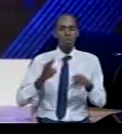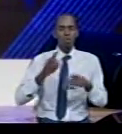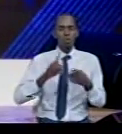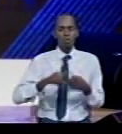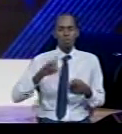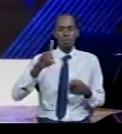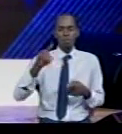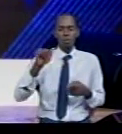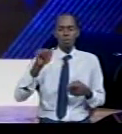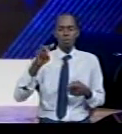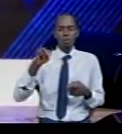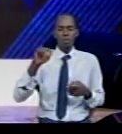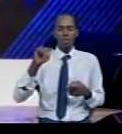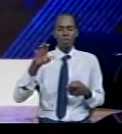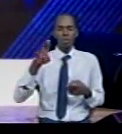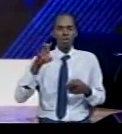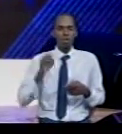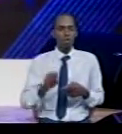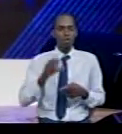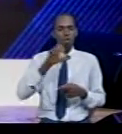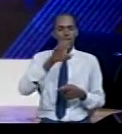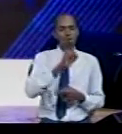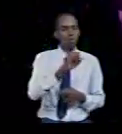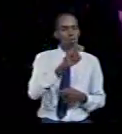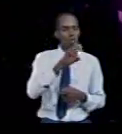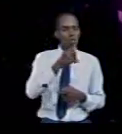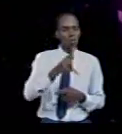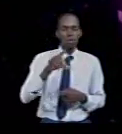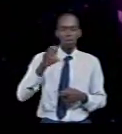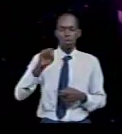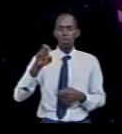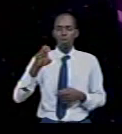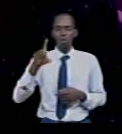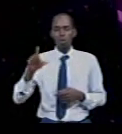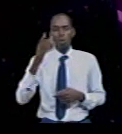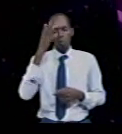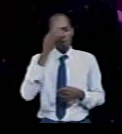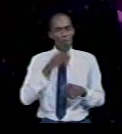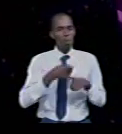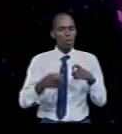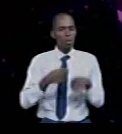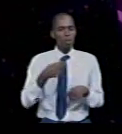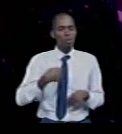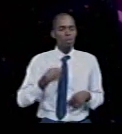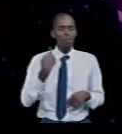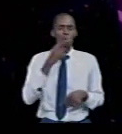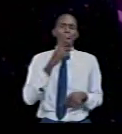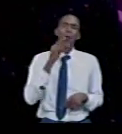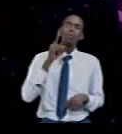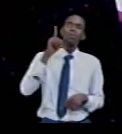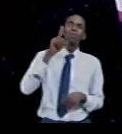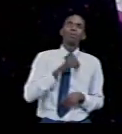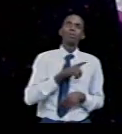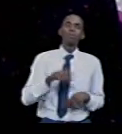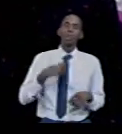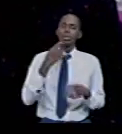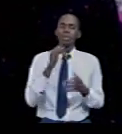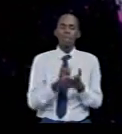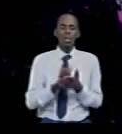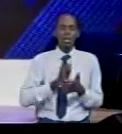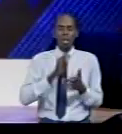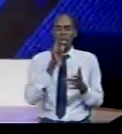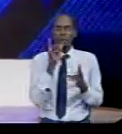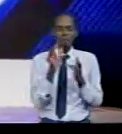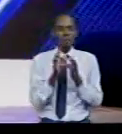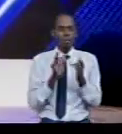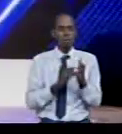why persecutest thou me? What thou, Lord? And he said, I'm Jesus, who thou persecutest. It is hard for thee to